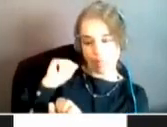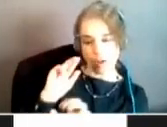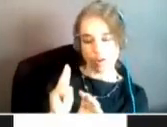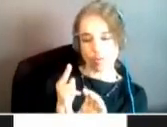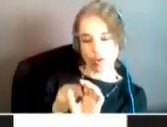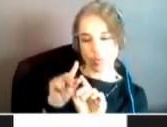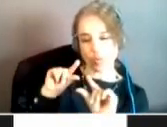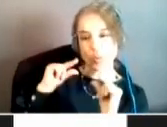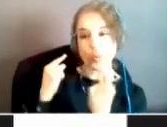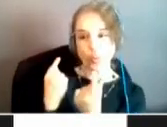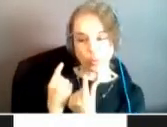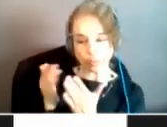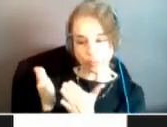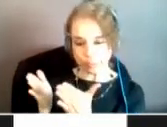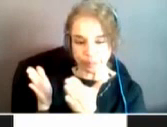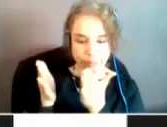And so,